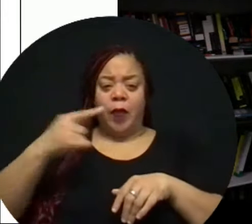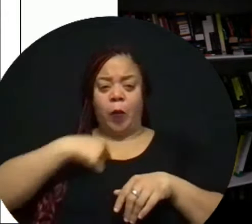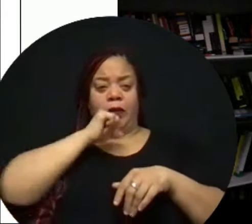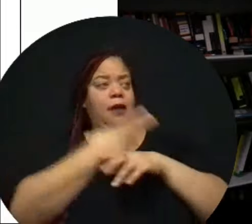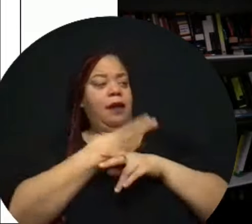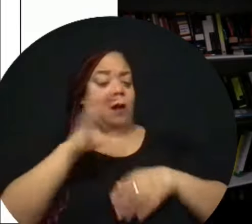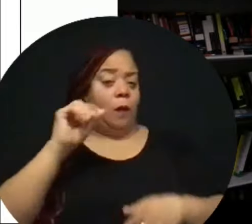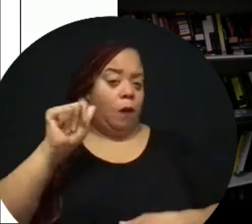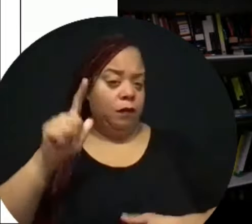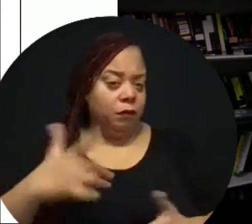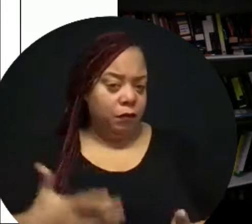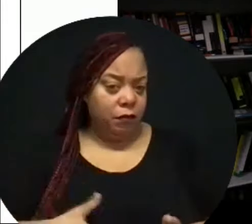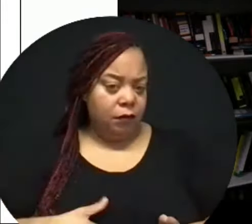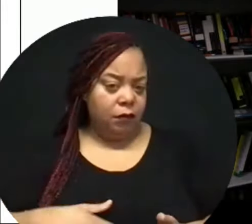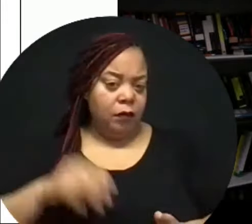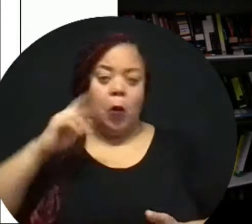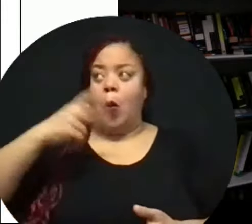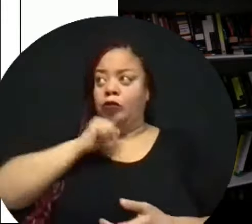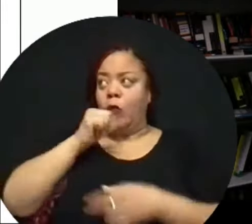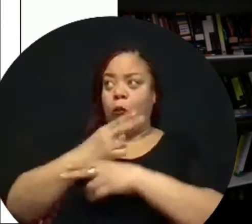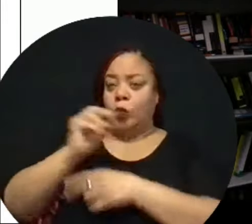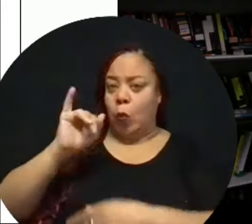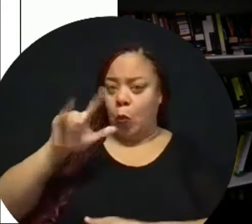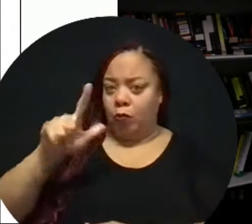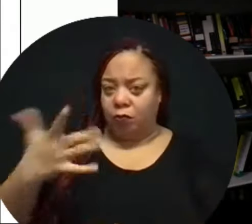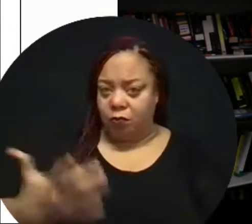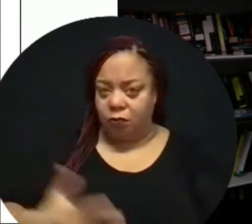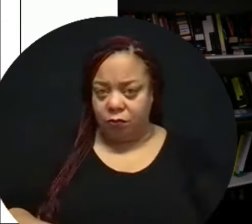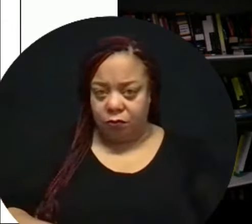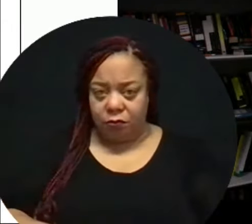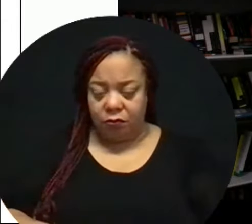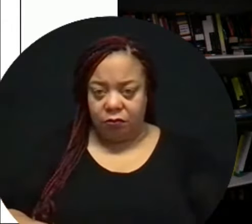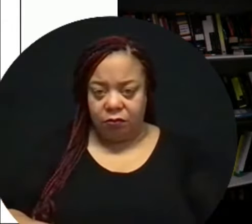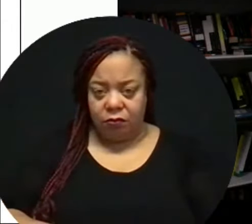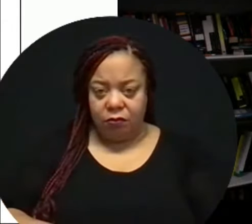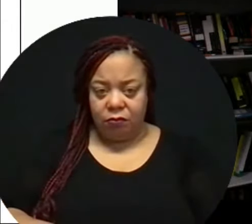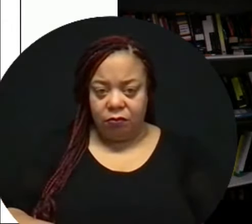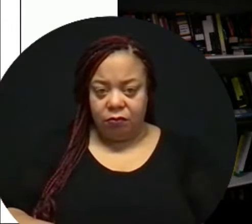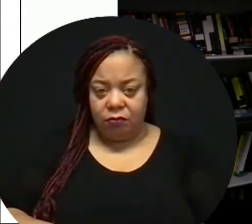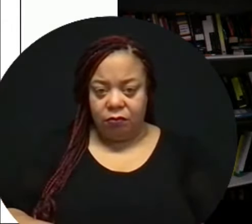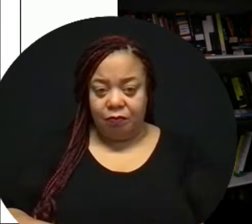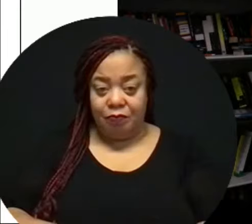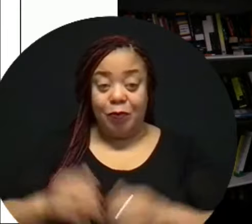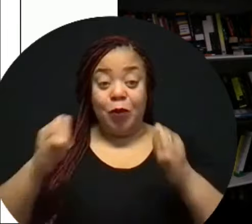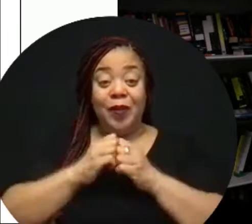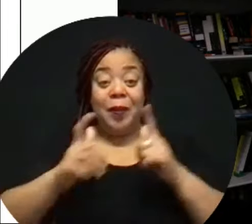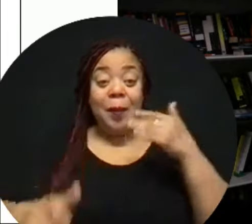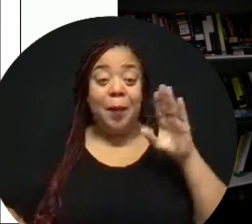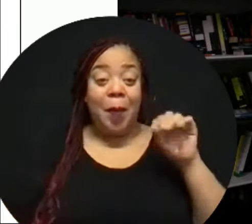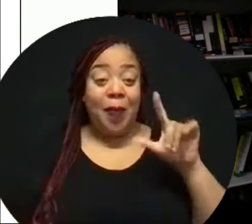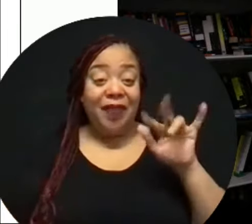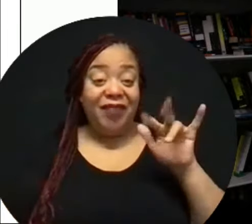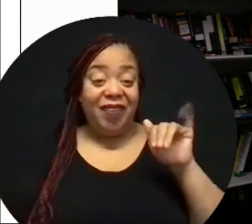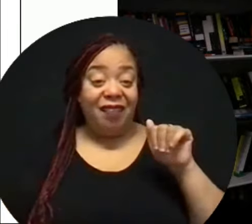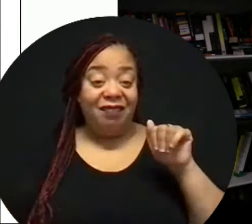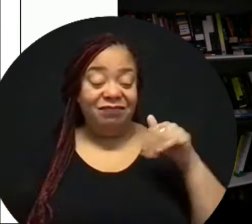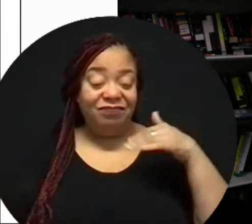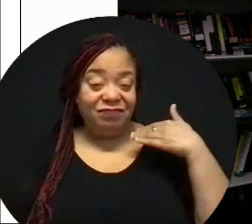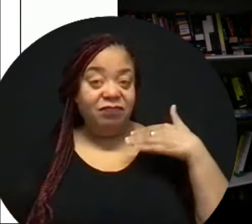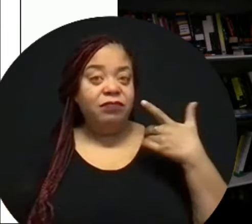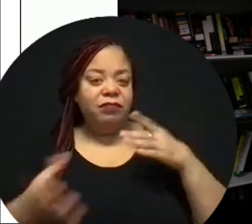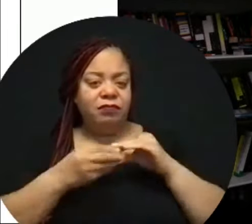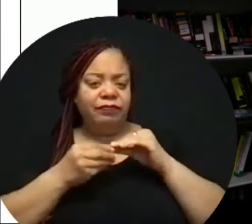Bolivia saying a few years back, no, we're not just going to open up and sell off